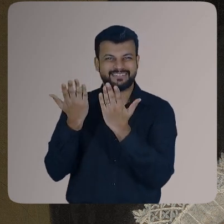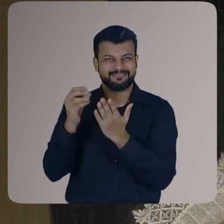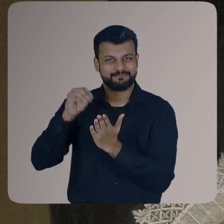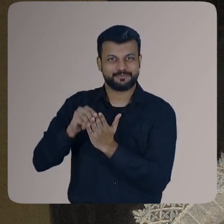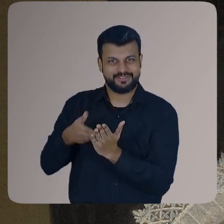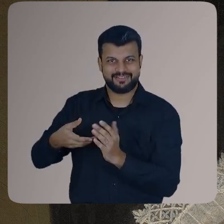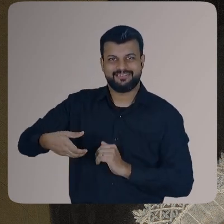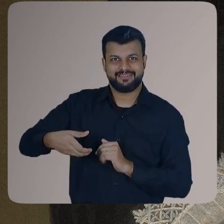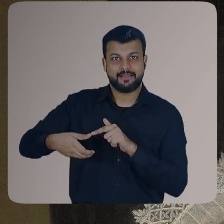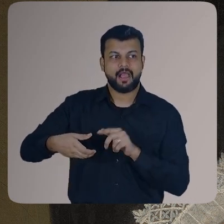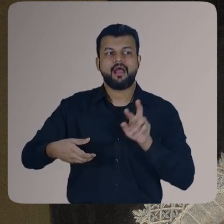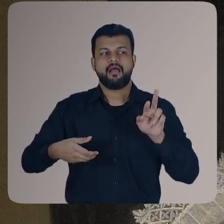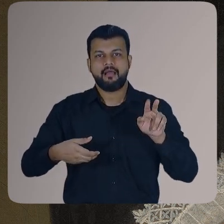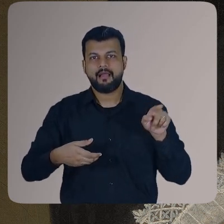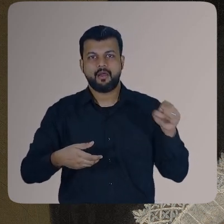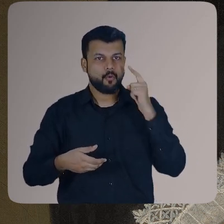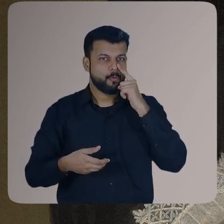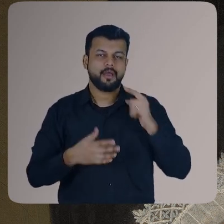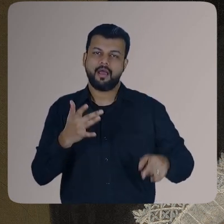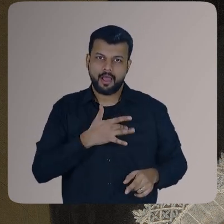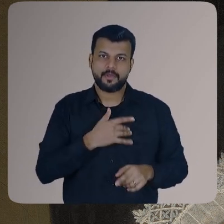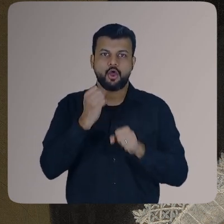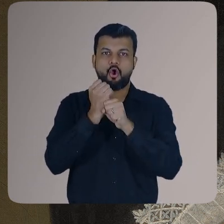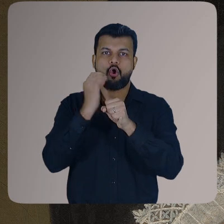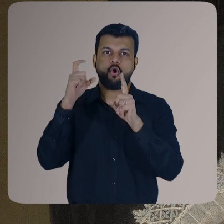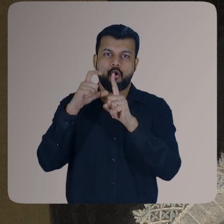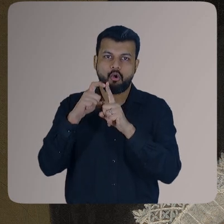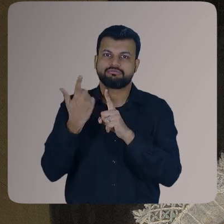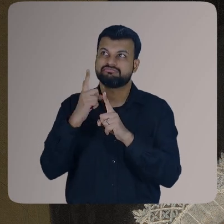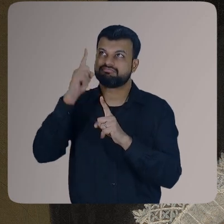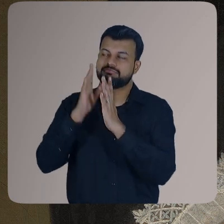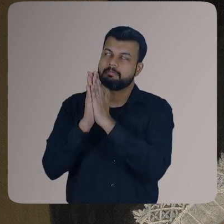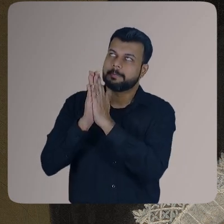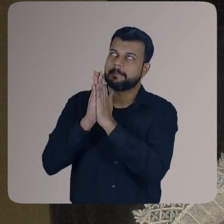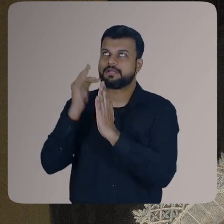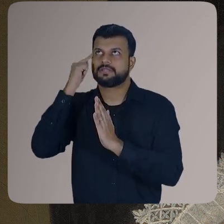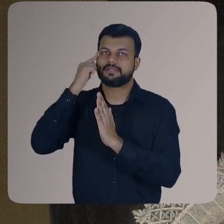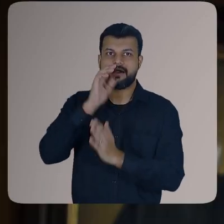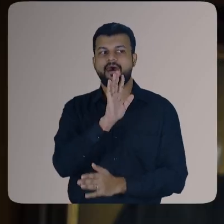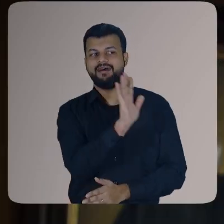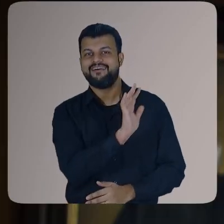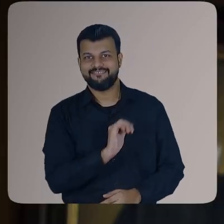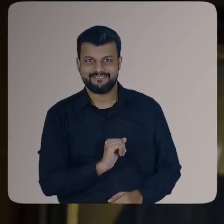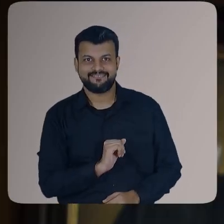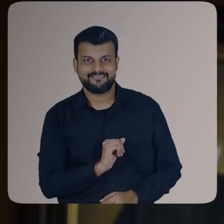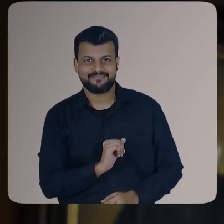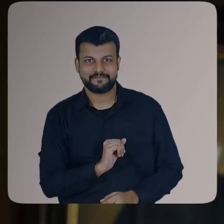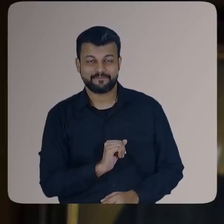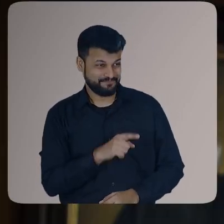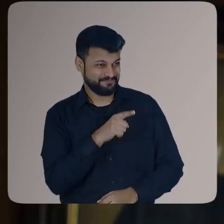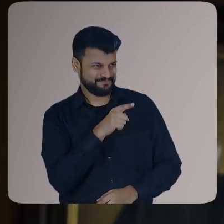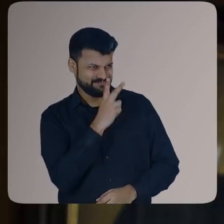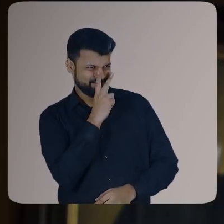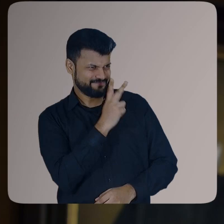devotional text, suggesting that religious faith was an important guidepost in this woman's life. What sets